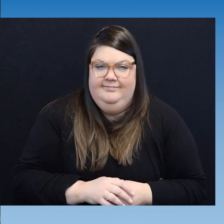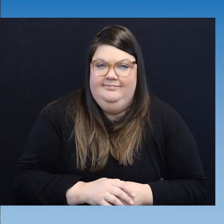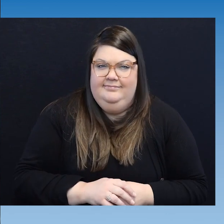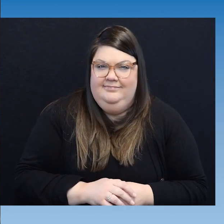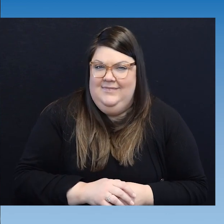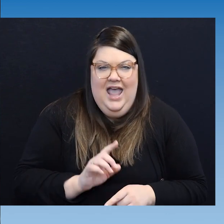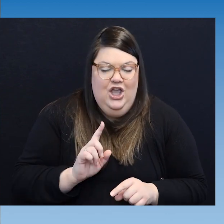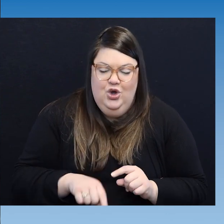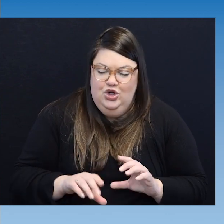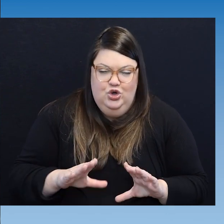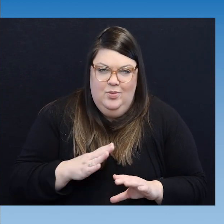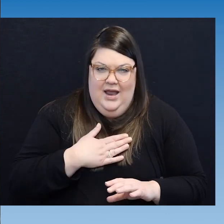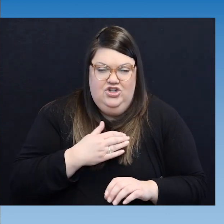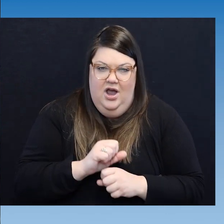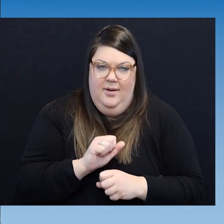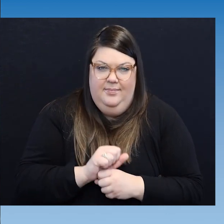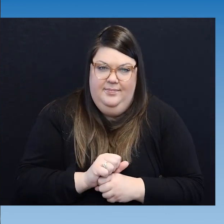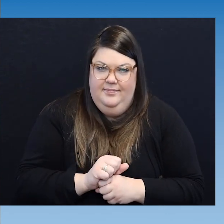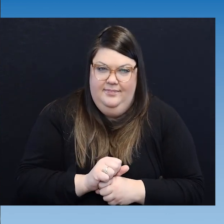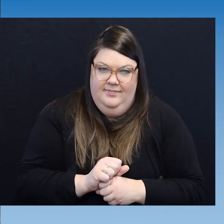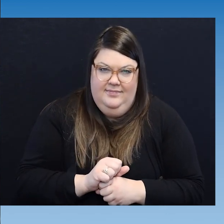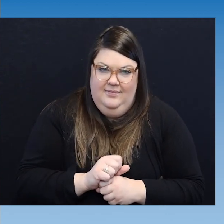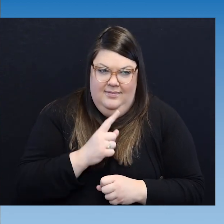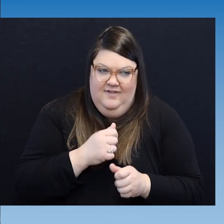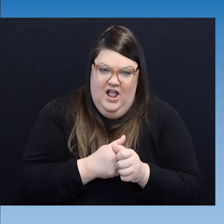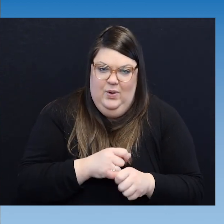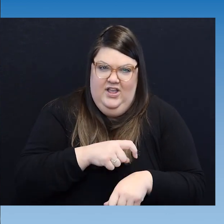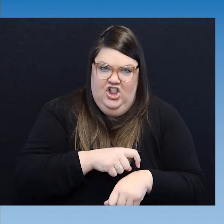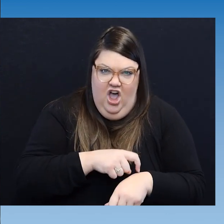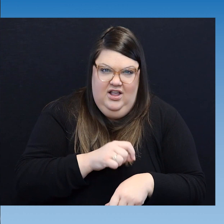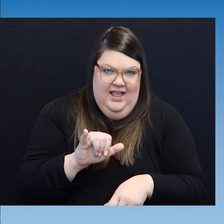And I couldn't do my job. Yeah. Being under the clock like that,